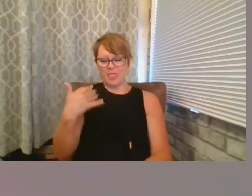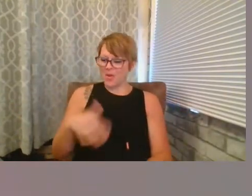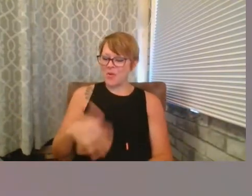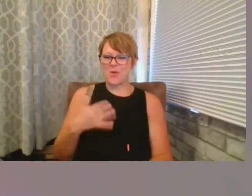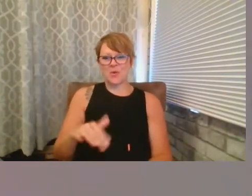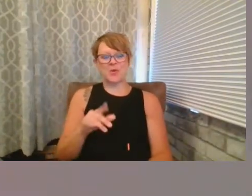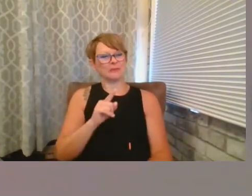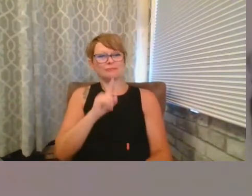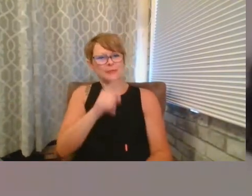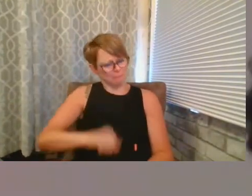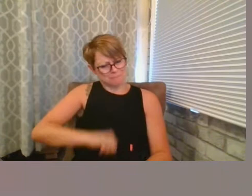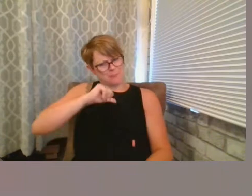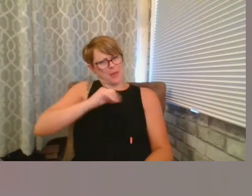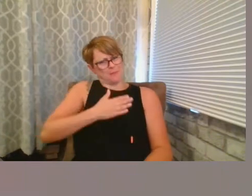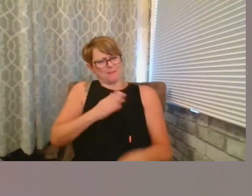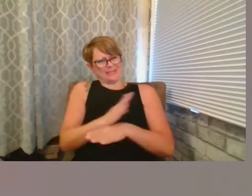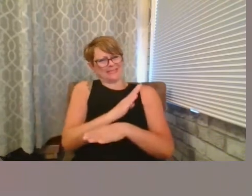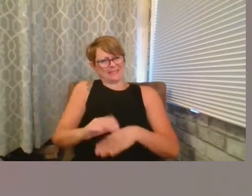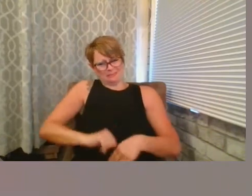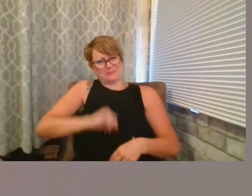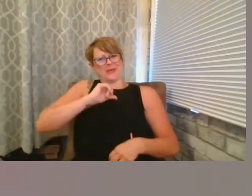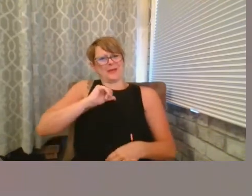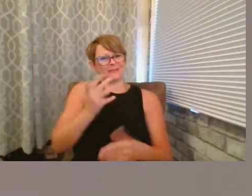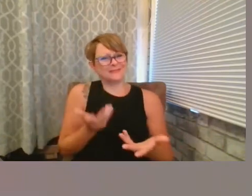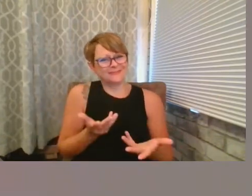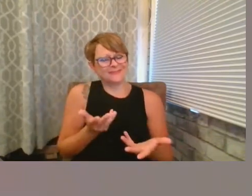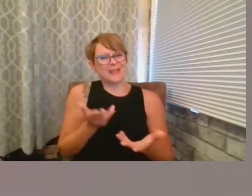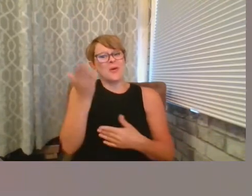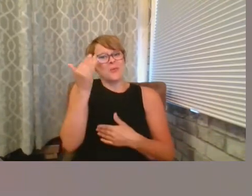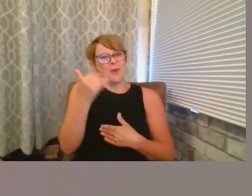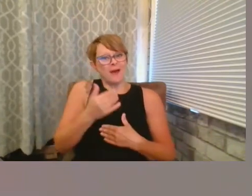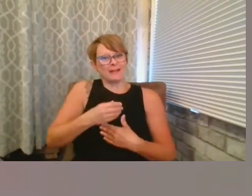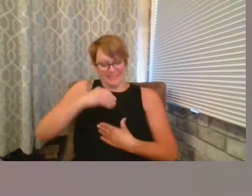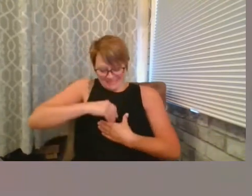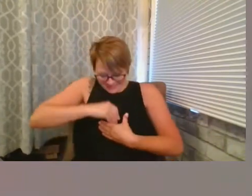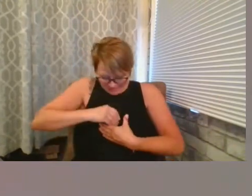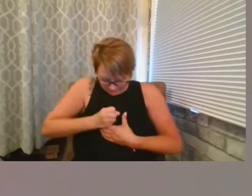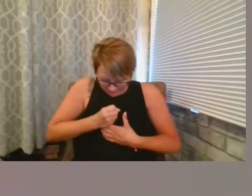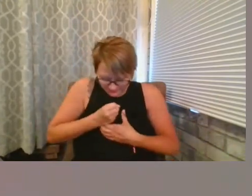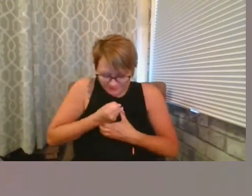pride, when I say this, because I shared something that I had with the community.